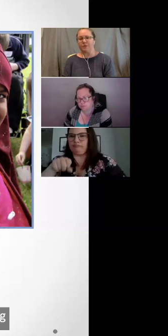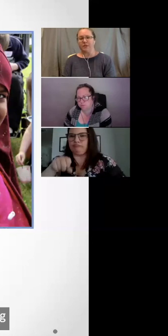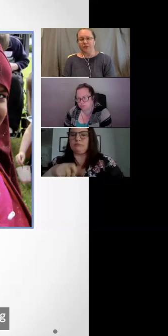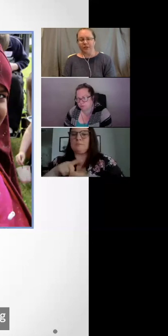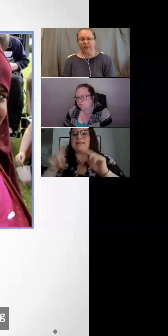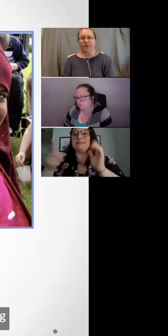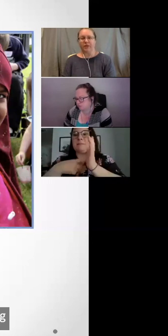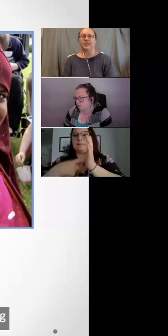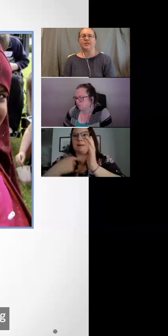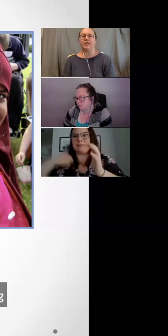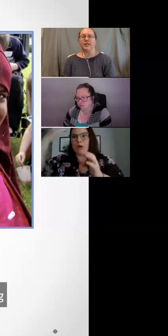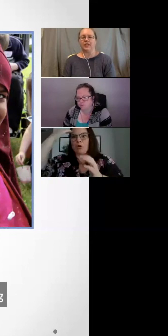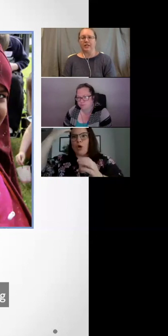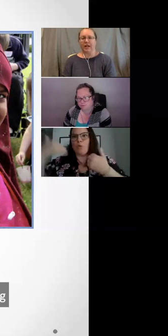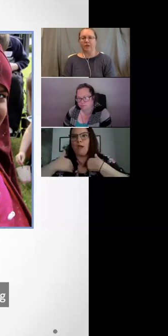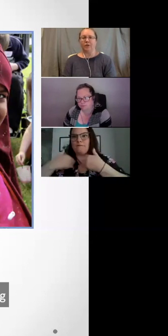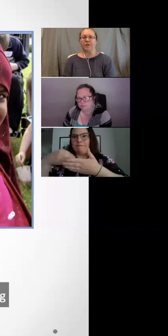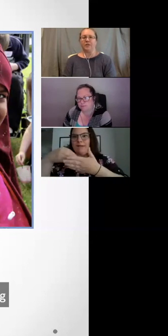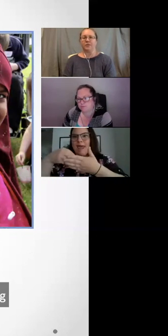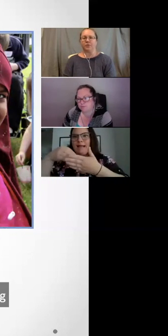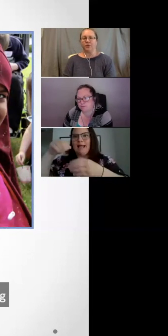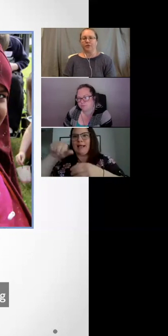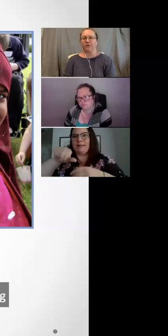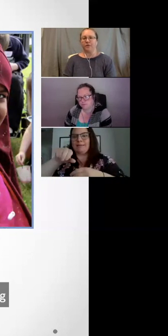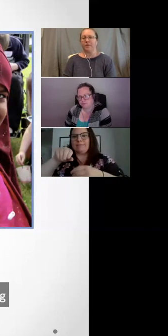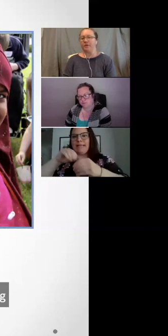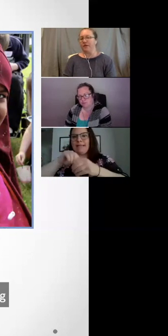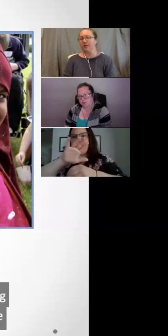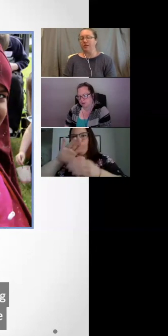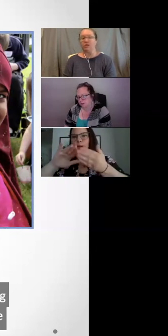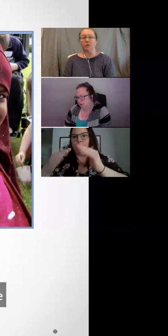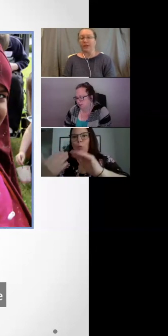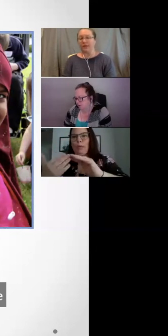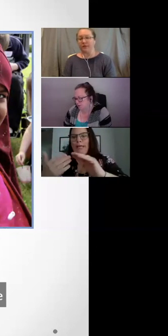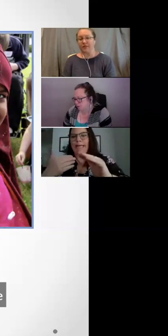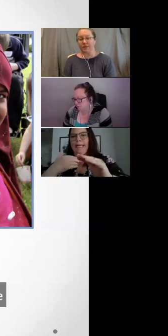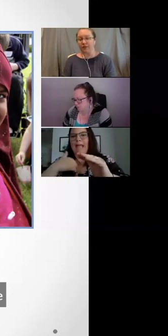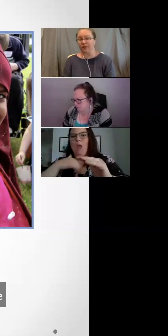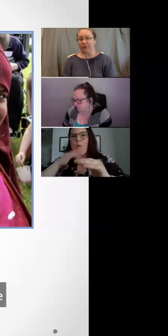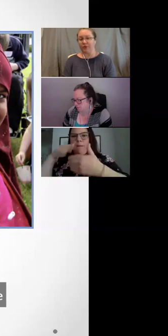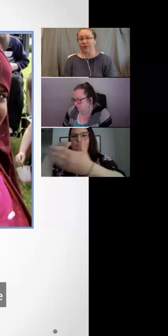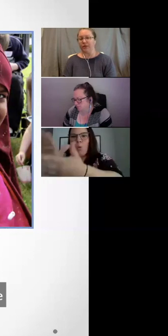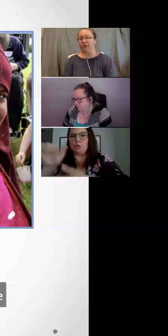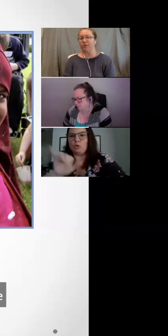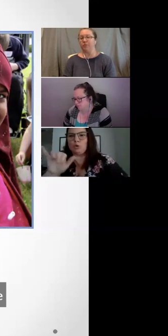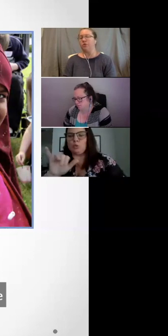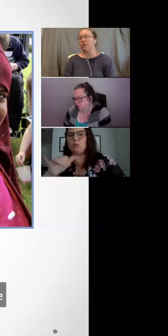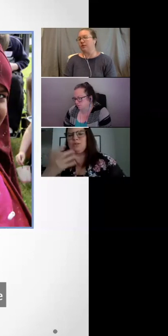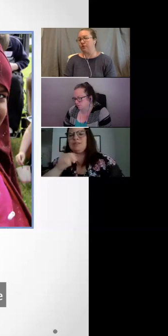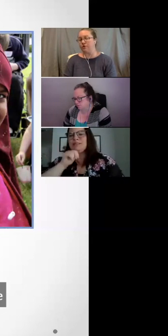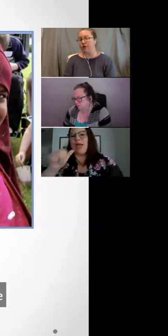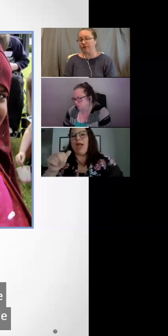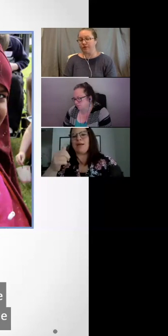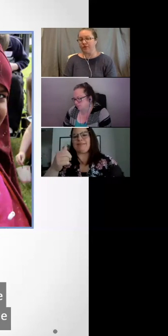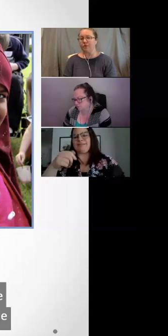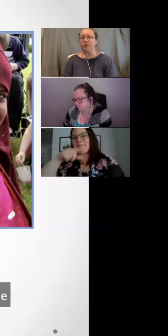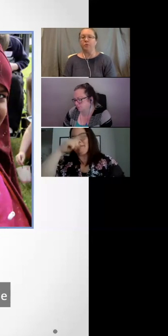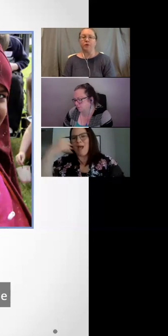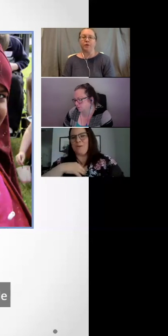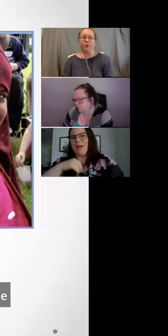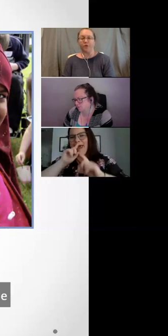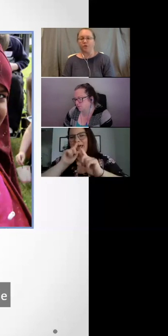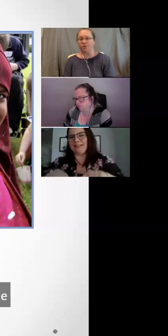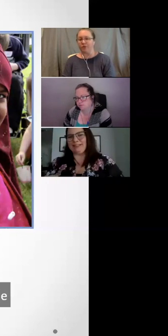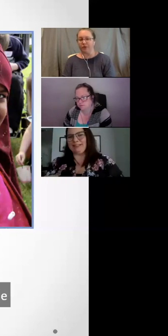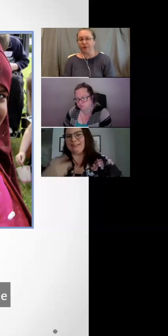family specifically, what it is that they need, how we can support them. Maybe there is already funding available in their community for travel. So then we